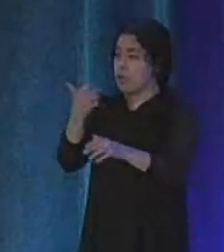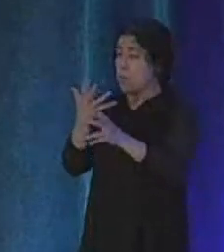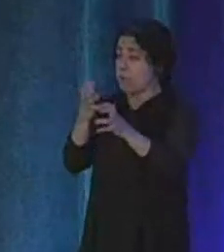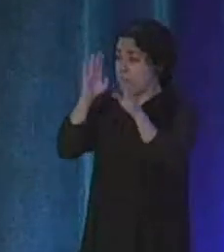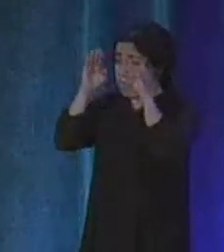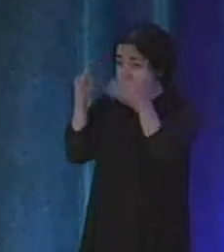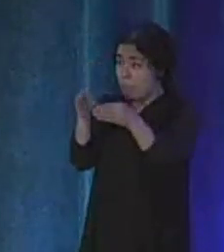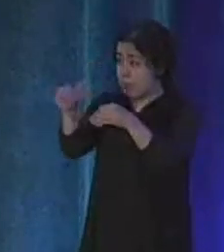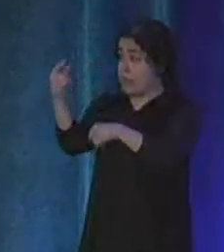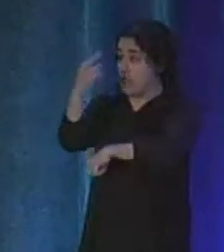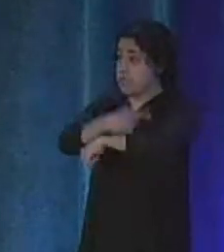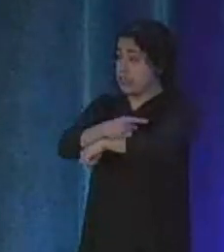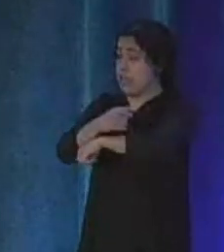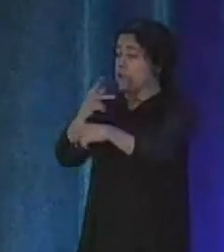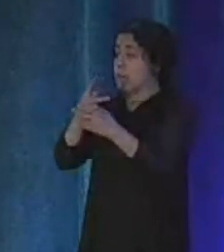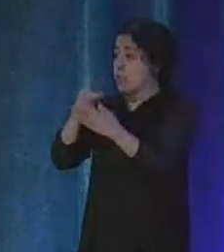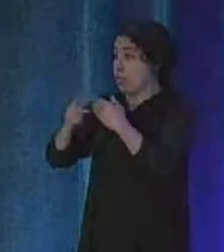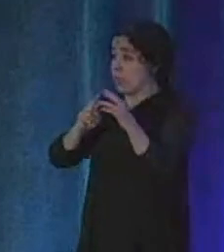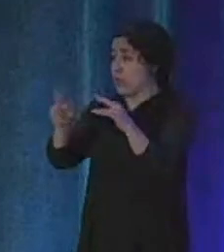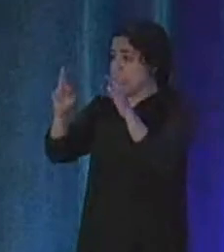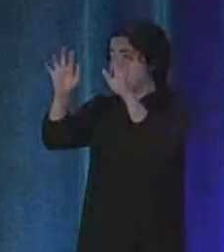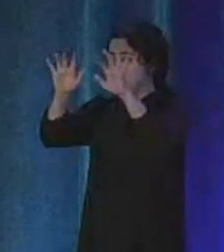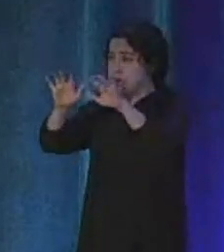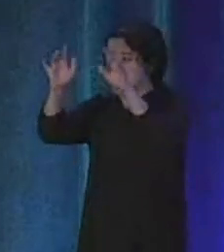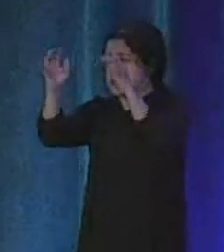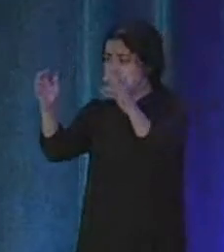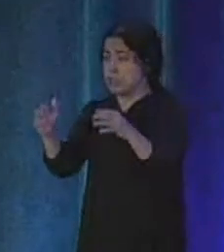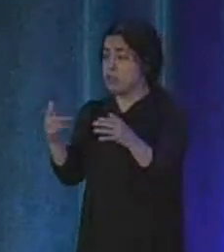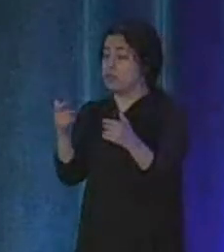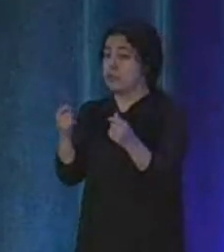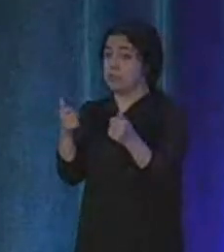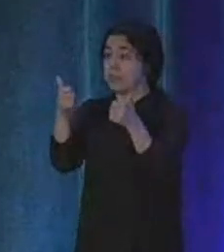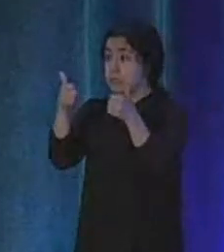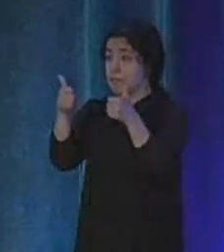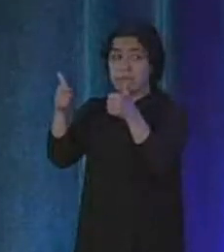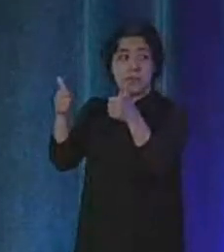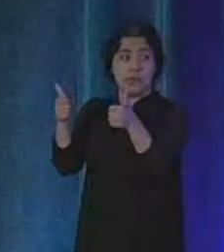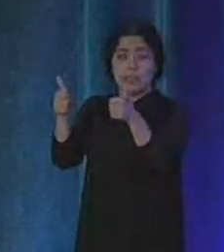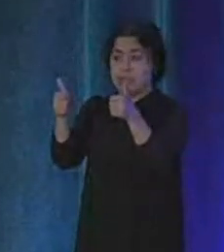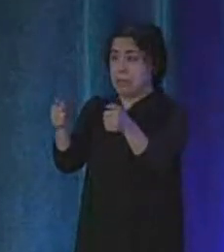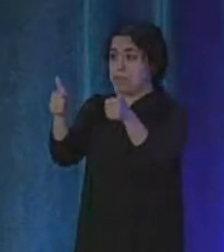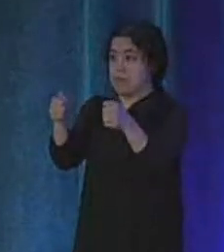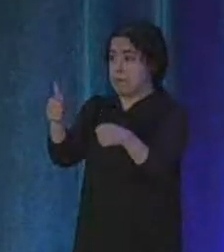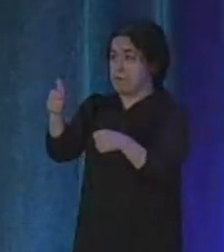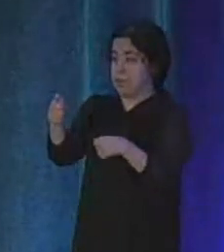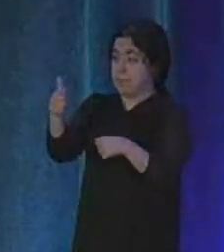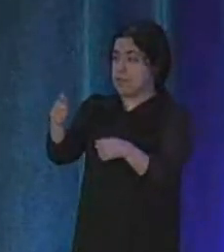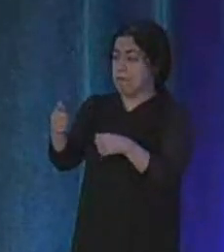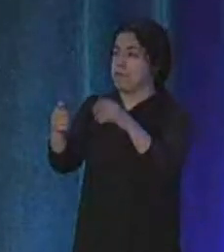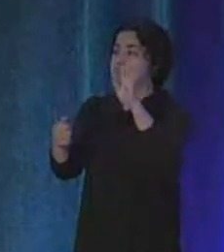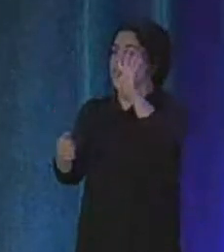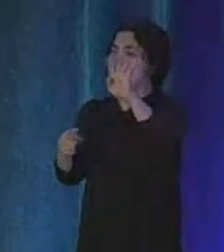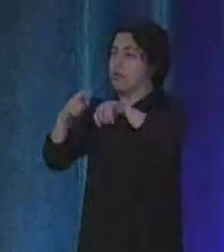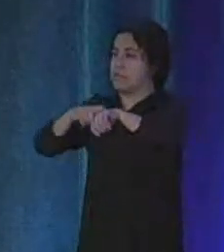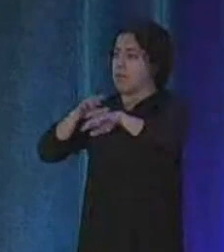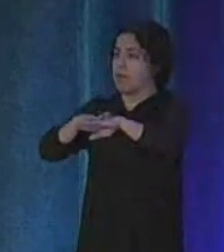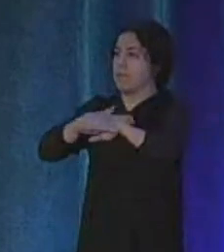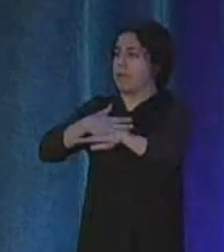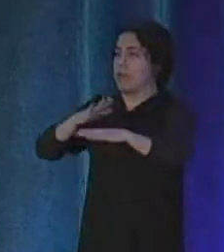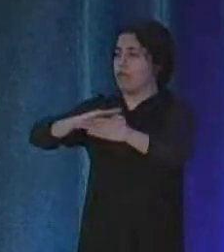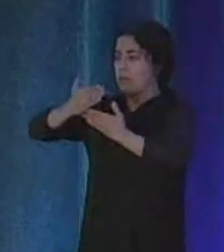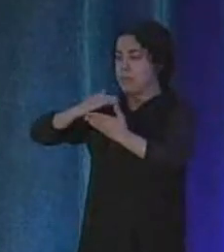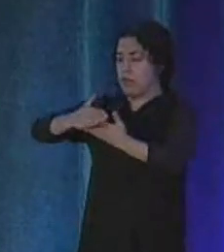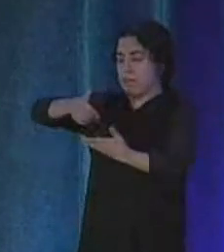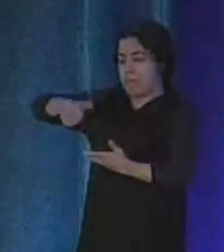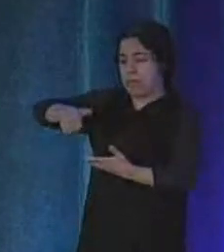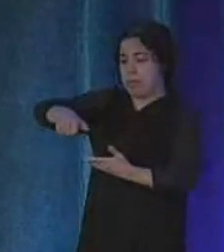day, I will tap my thumb 4 times, tap, tap, tap, tap, on my laptop or the desk in front of me. And that is